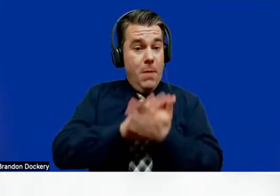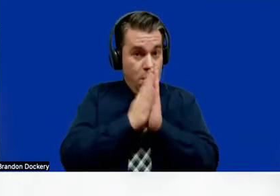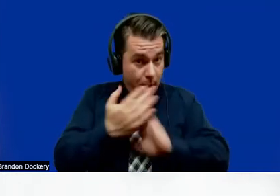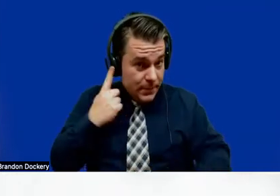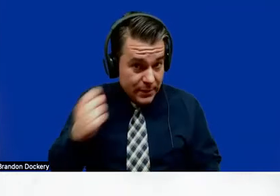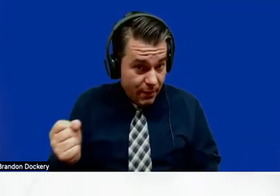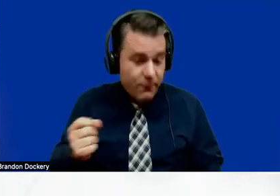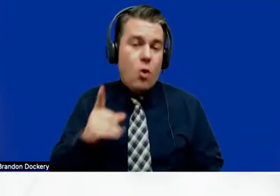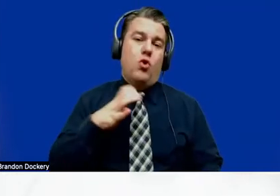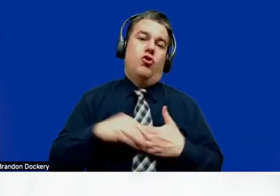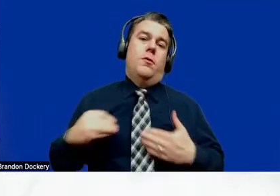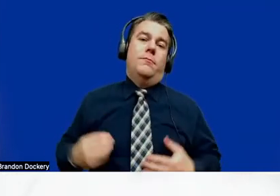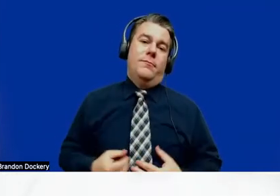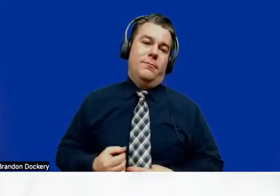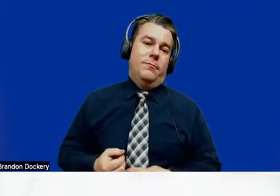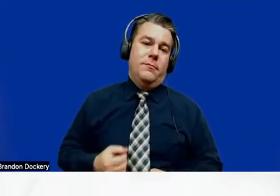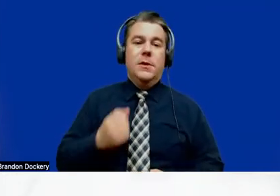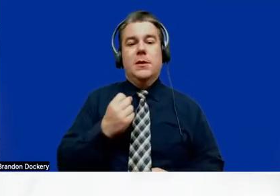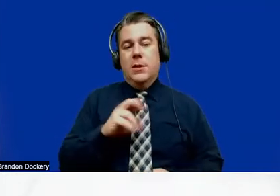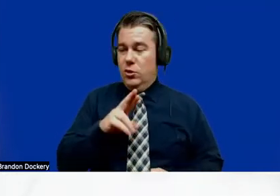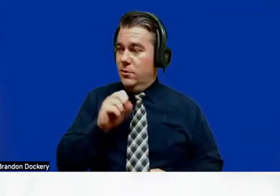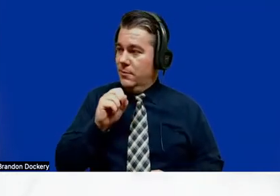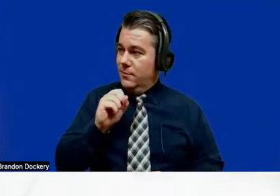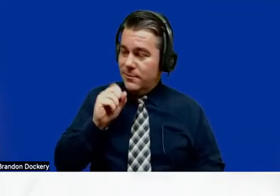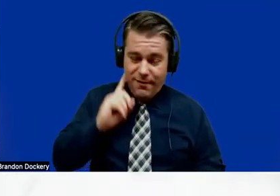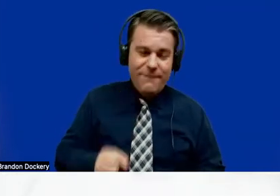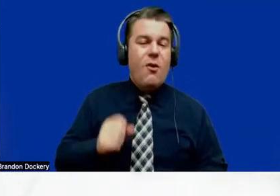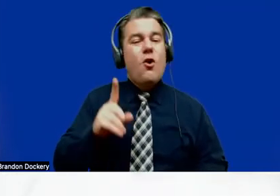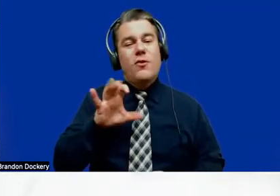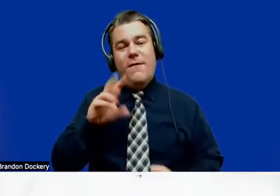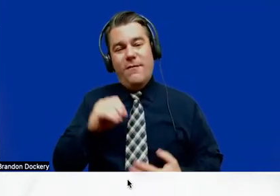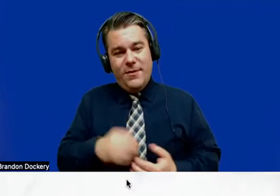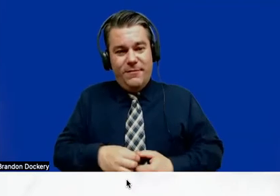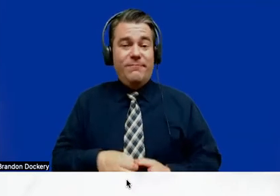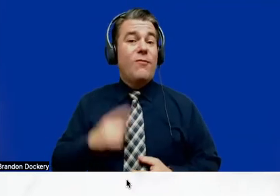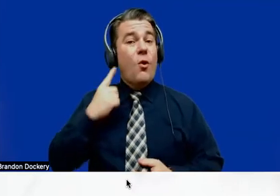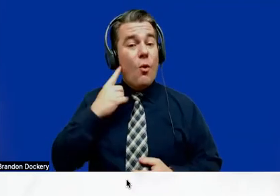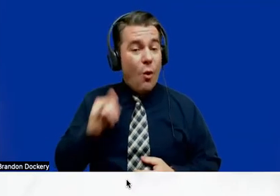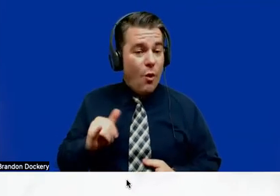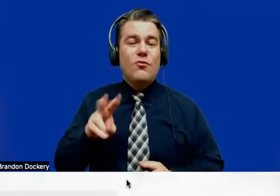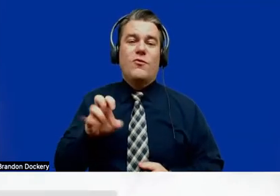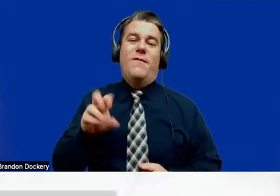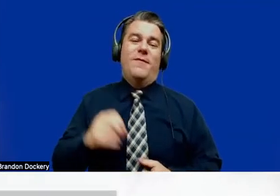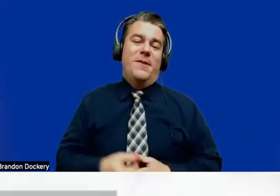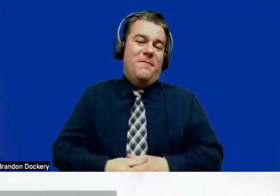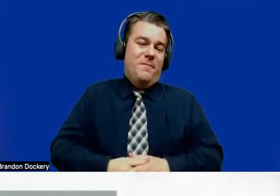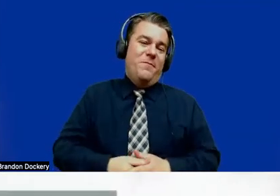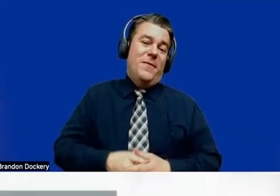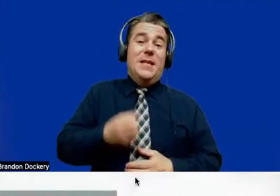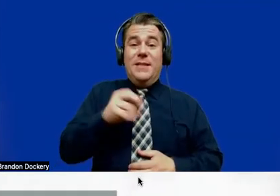$100. Senior silver, $150. Gold, $250. Senior